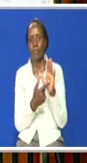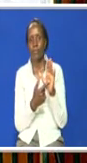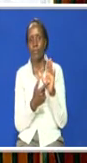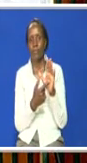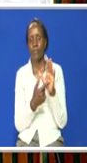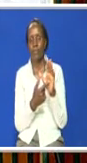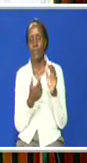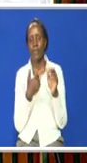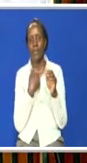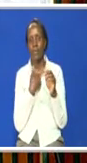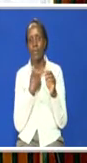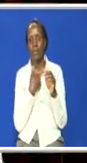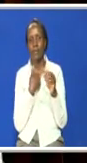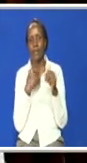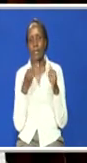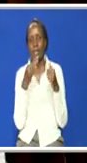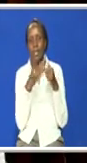I have